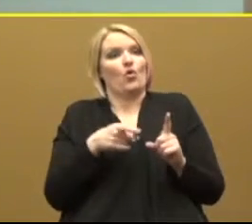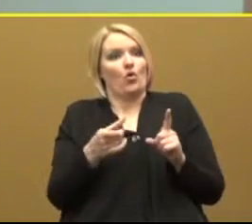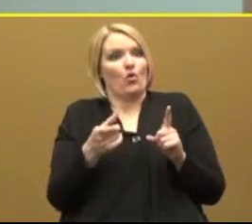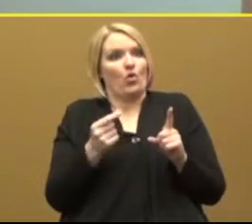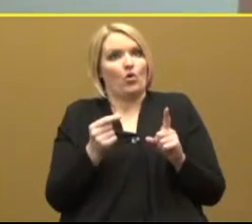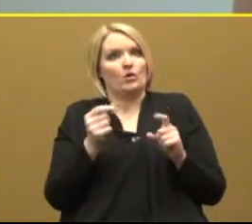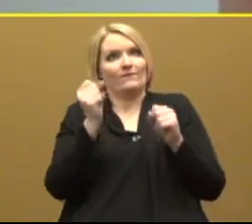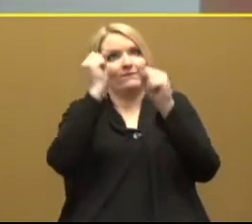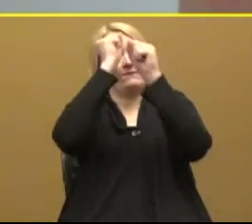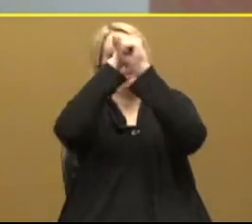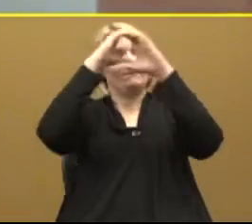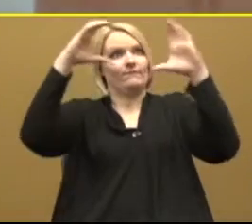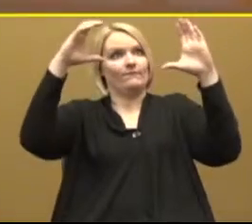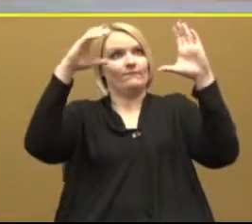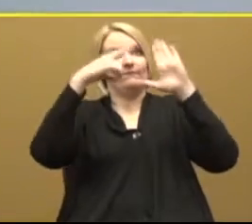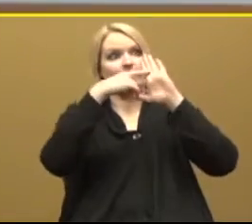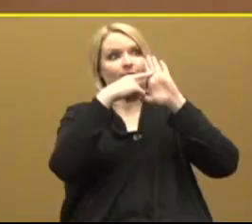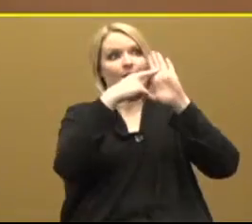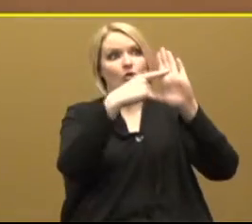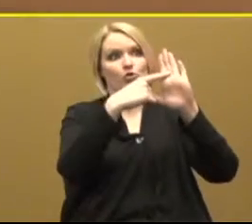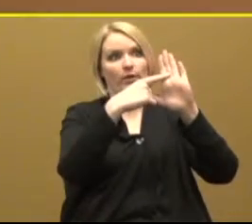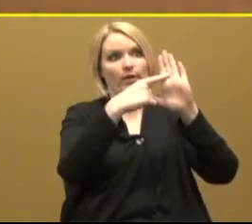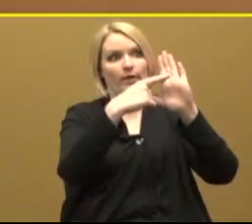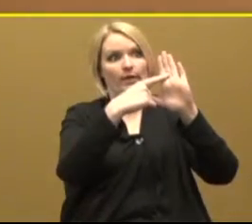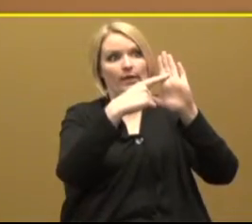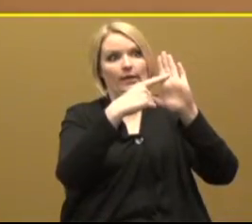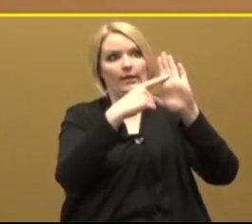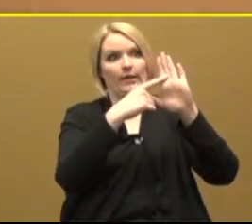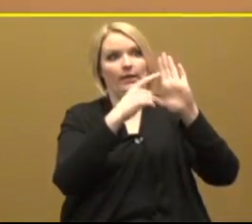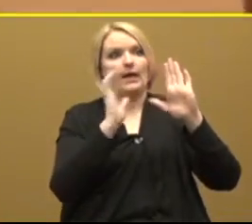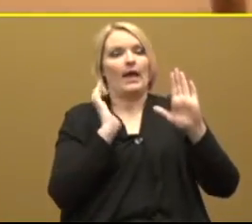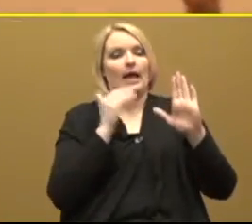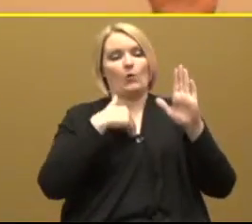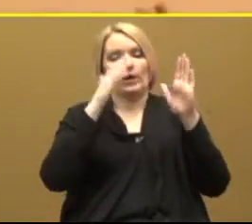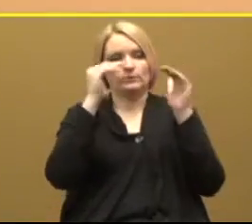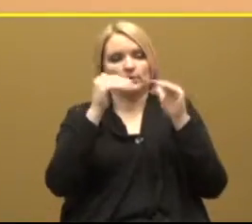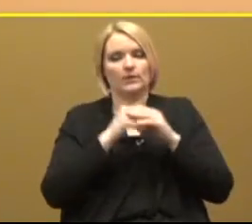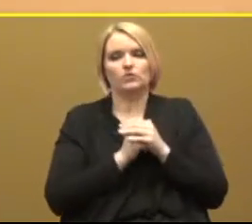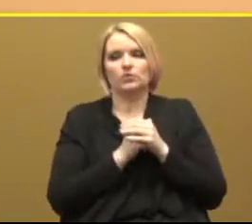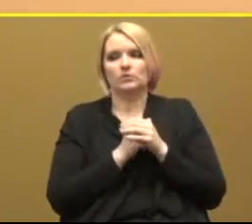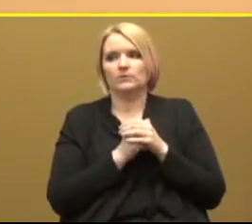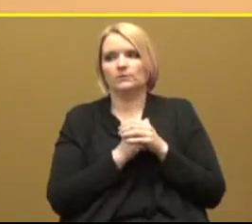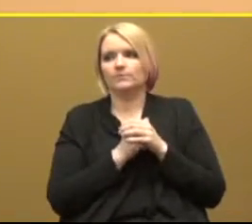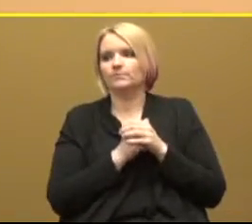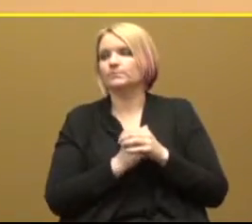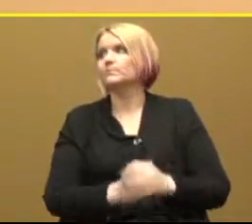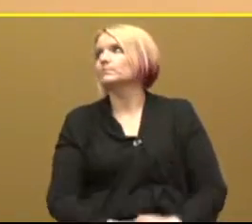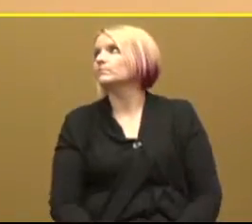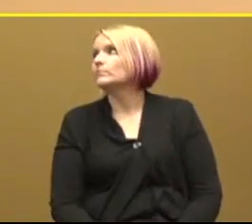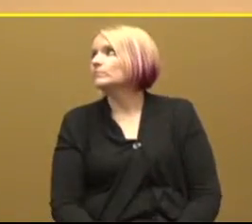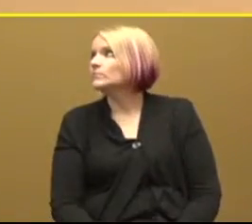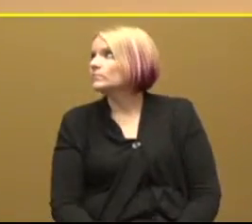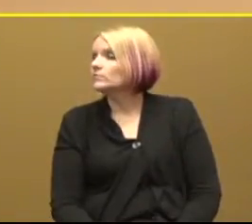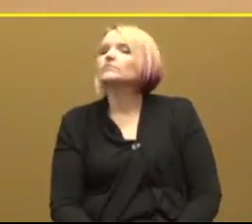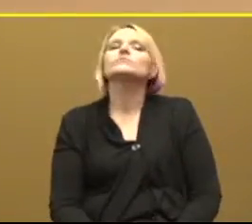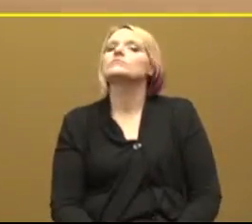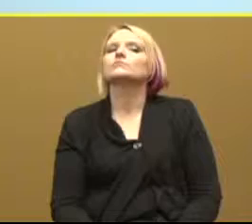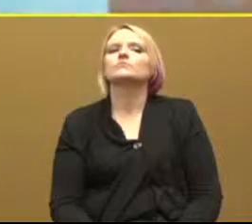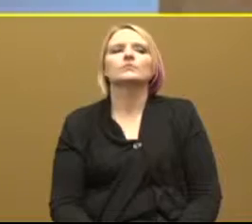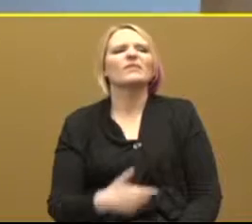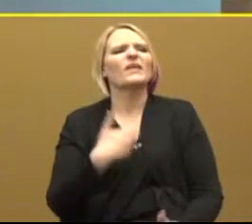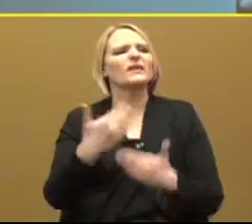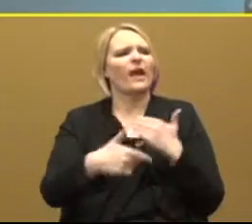to visually show these kids our expectations. Here's something that I